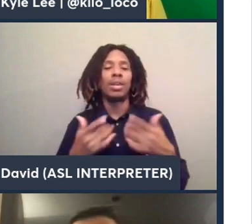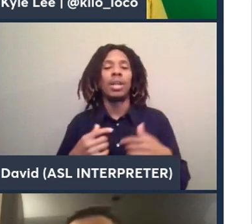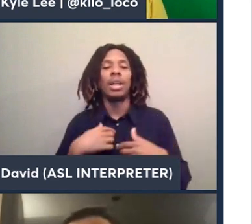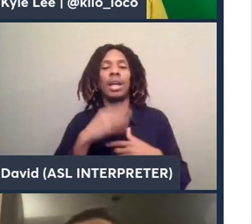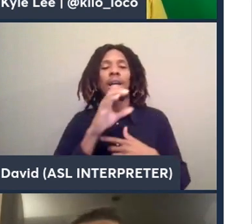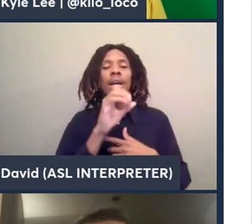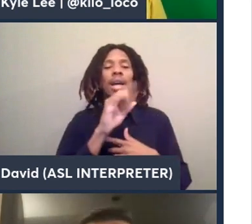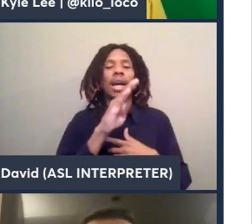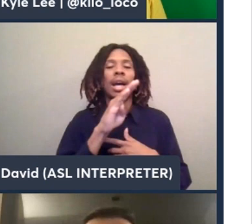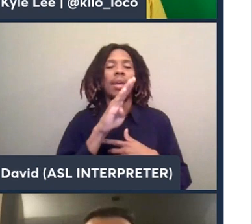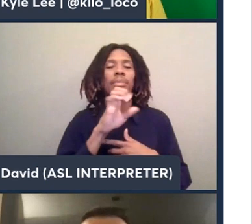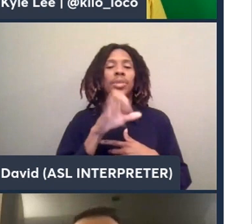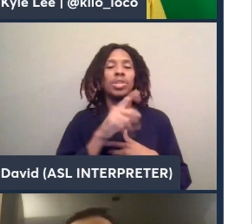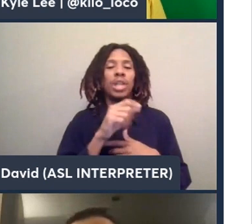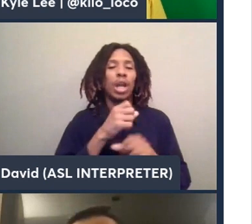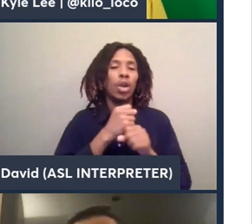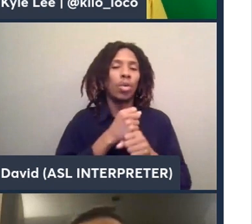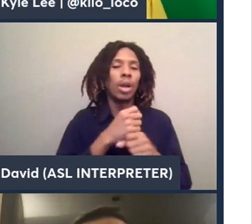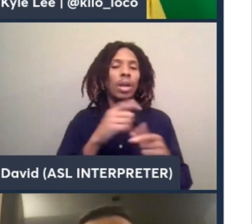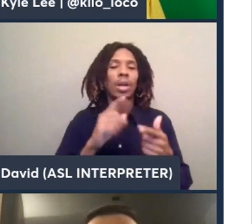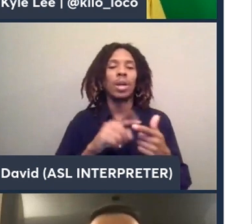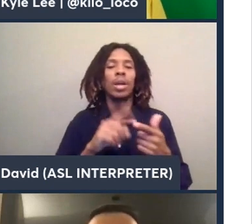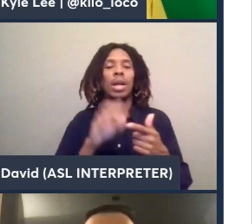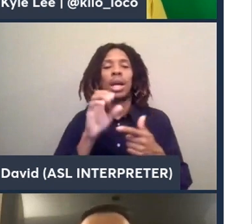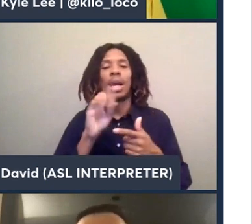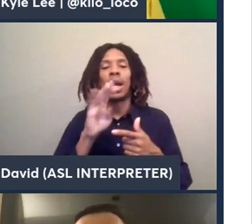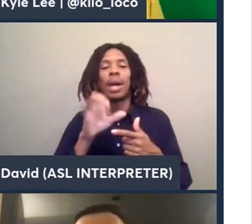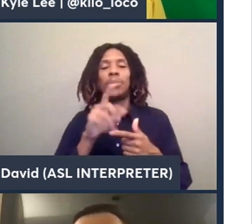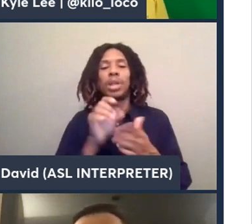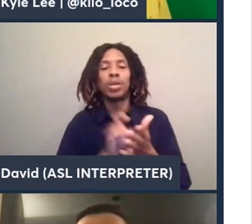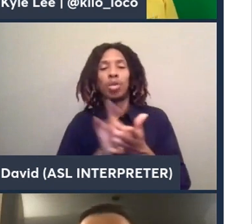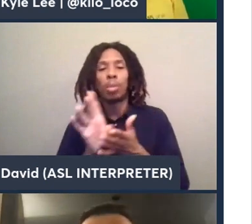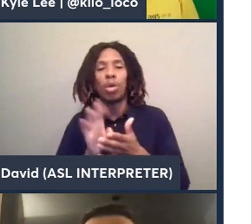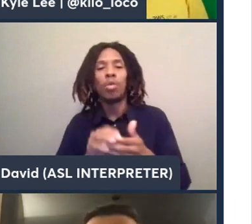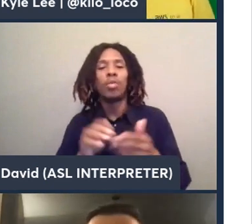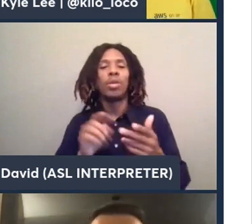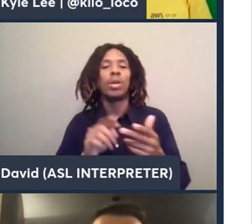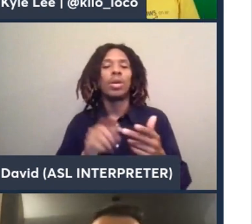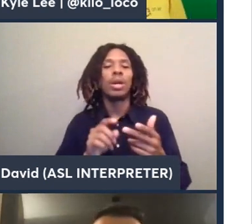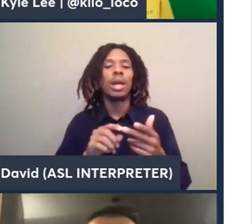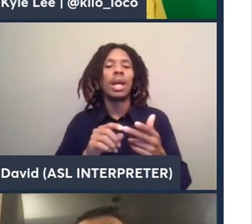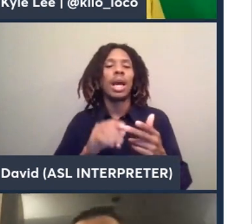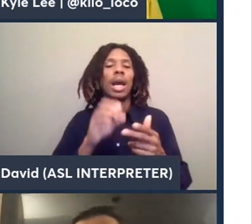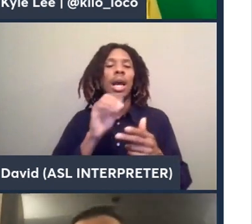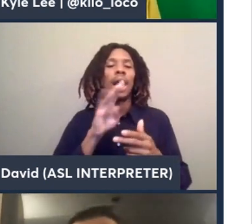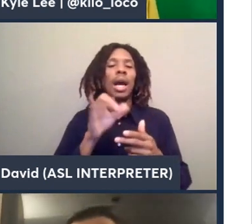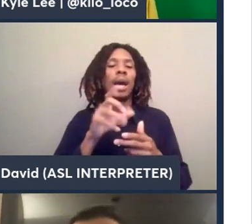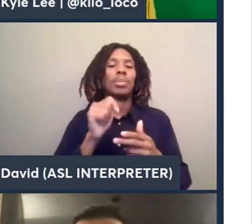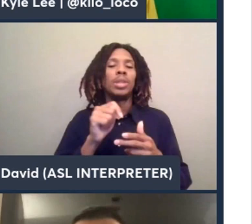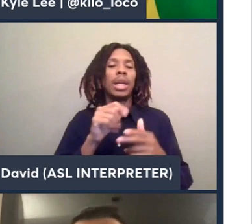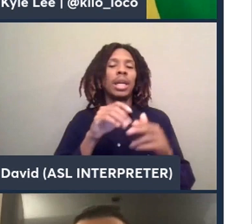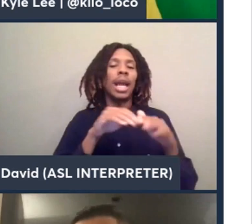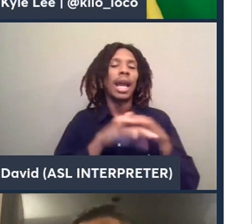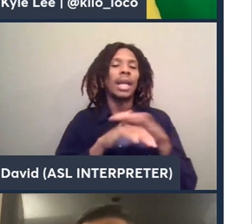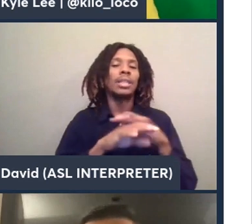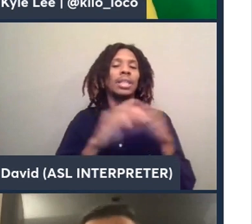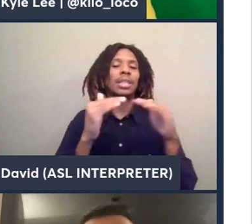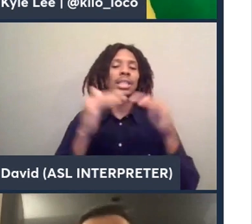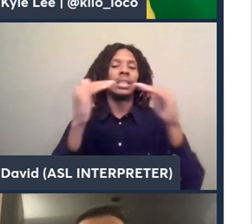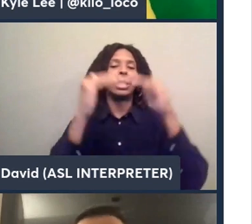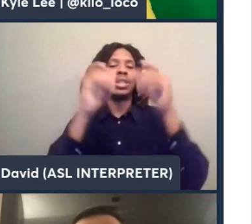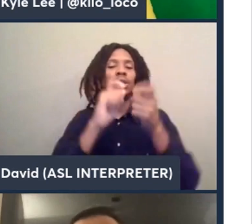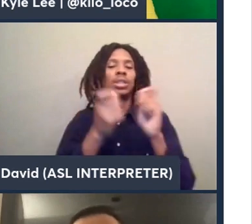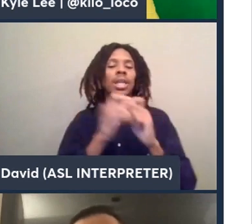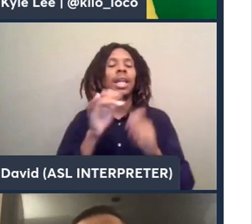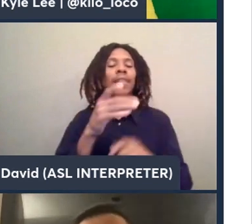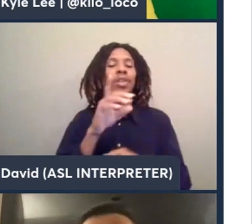created, which is the most common one. We have object removed. We have object access tier changed. Like for example, when your data ages